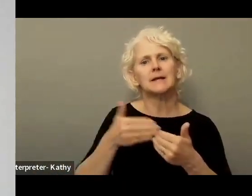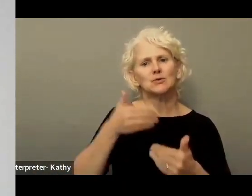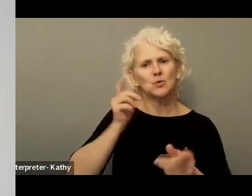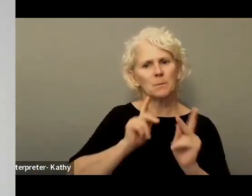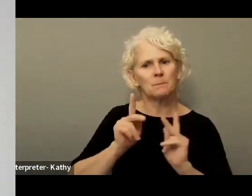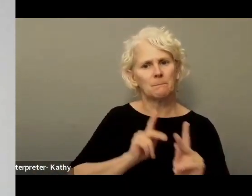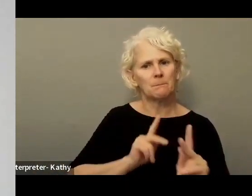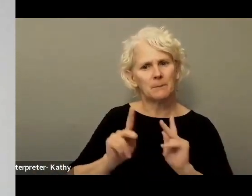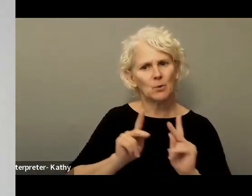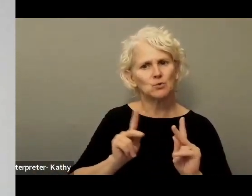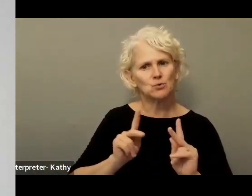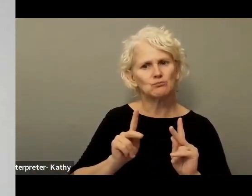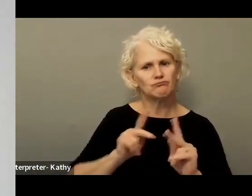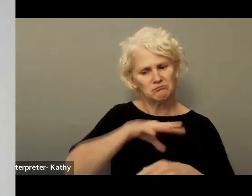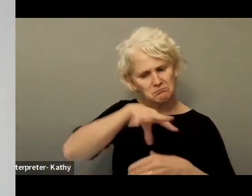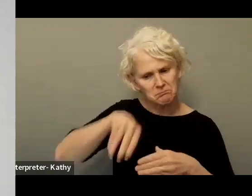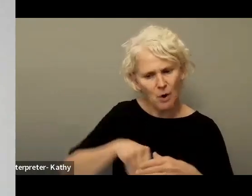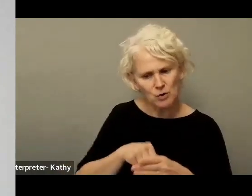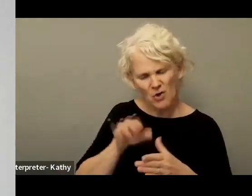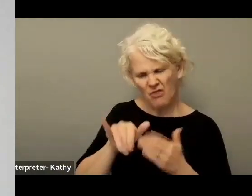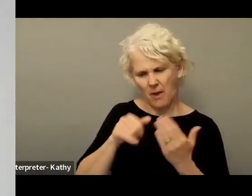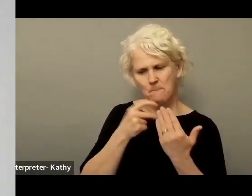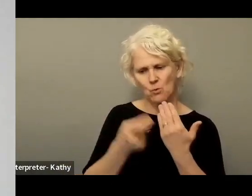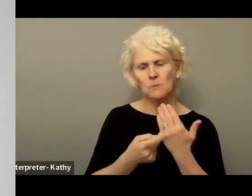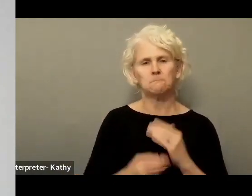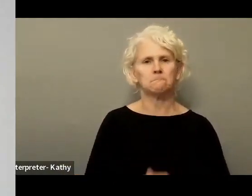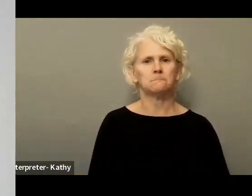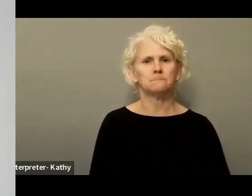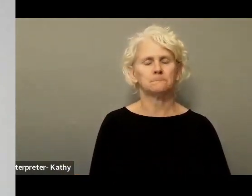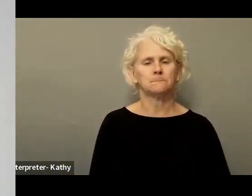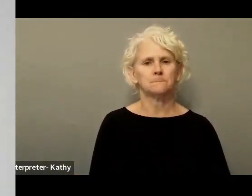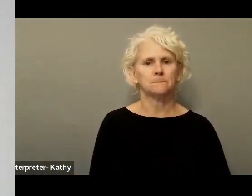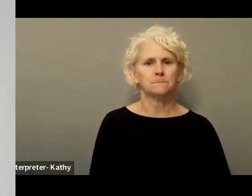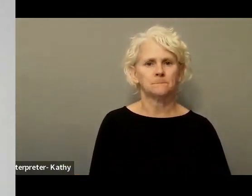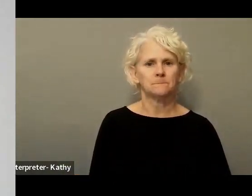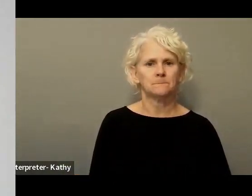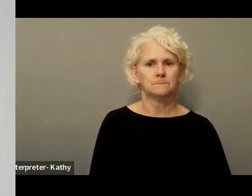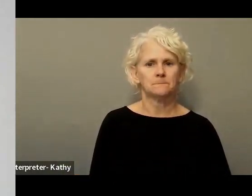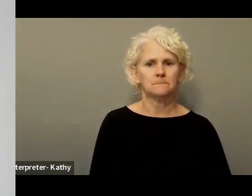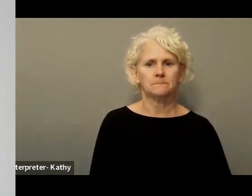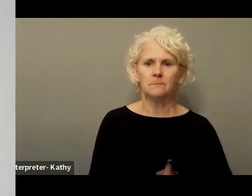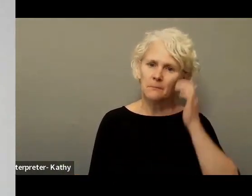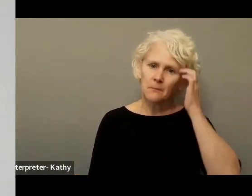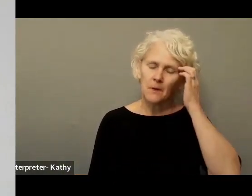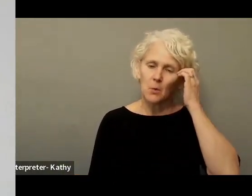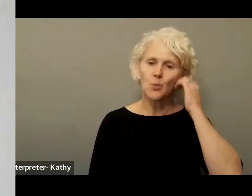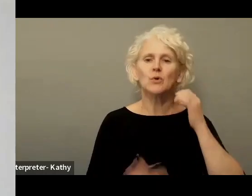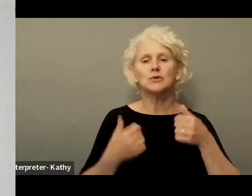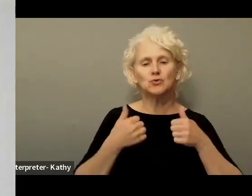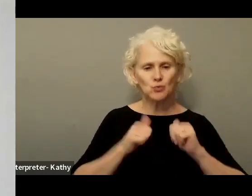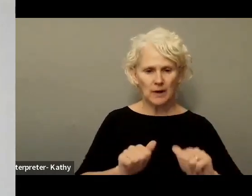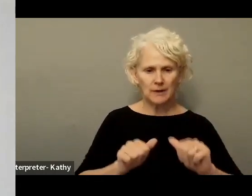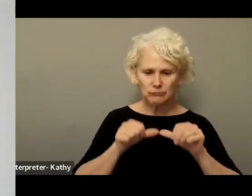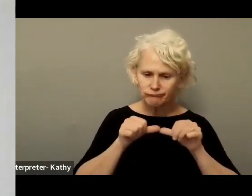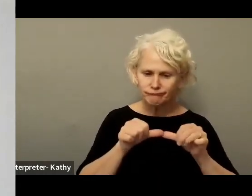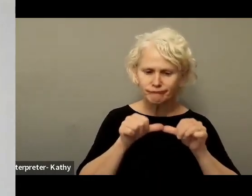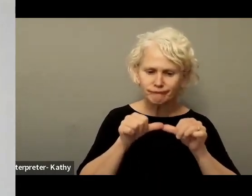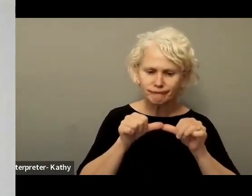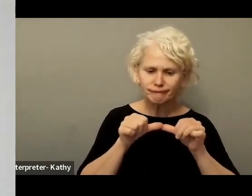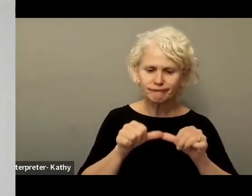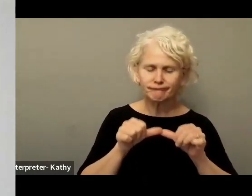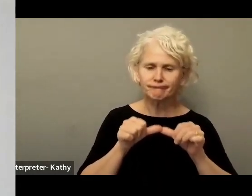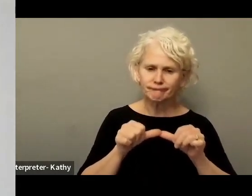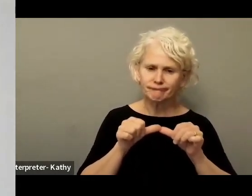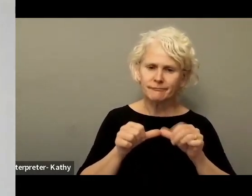to participate in that program as well. We also just do ongoing training opportunities for our